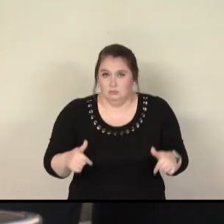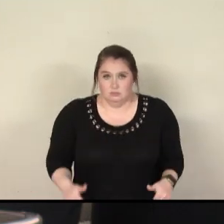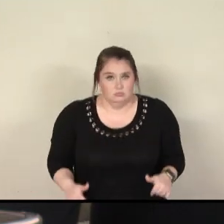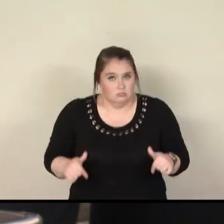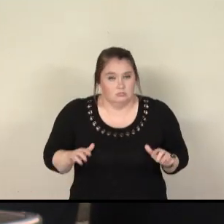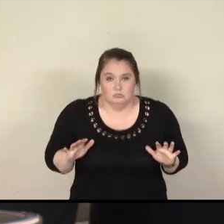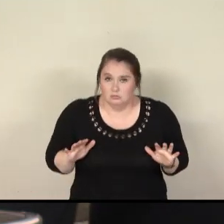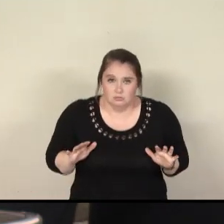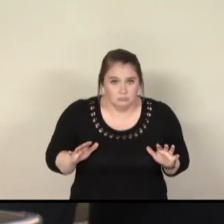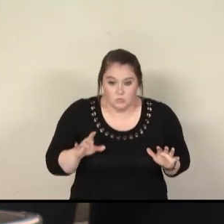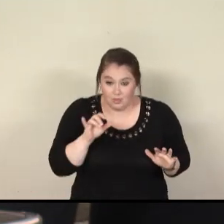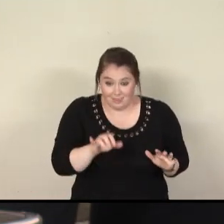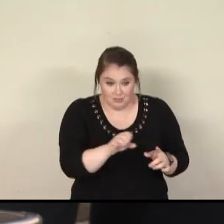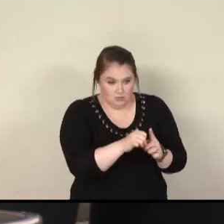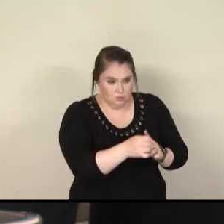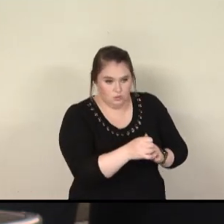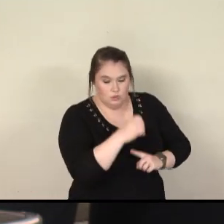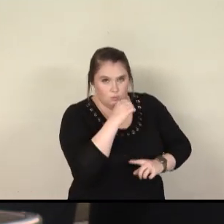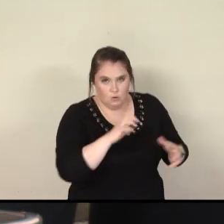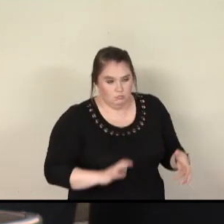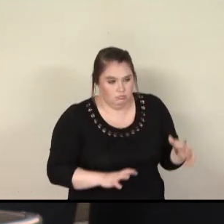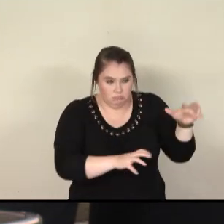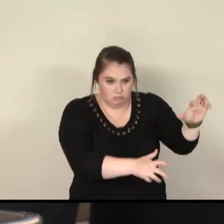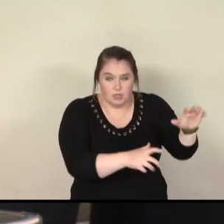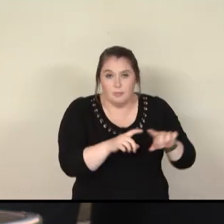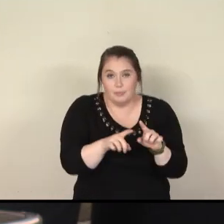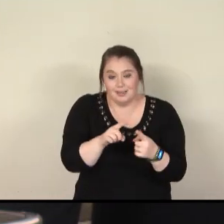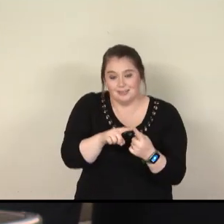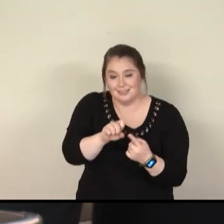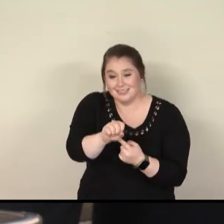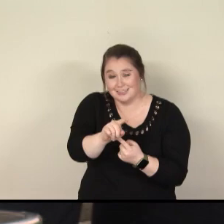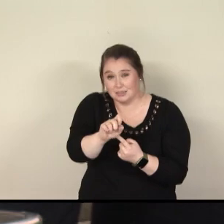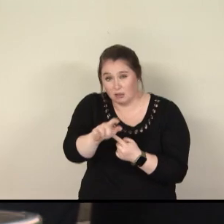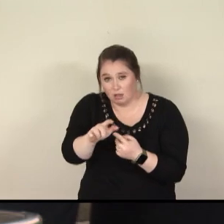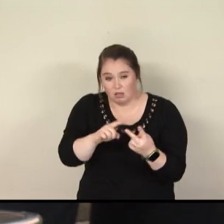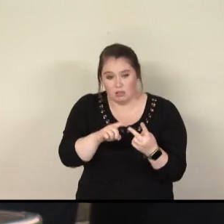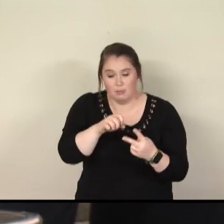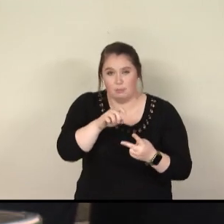so we won't have that situation. But steel, brick,